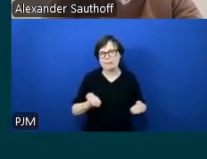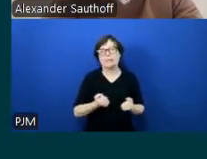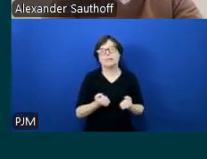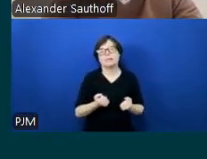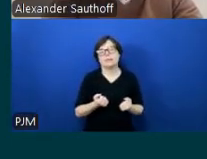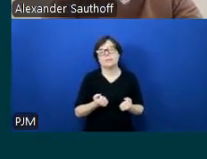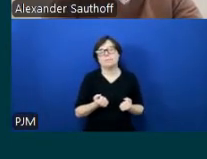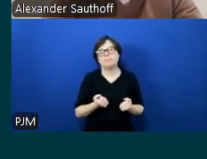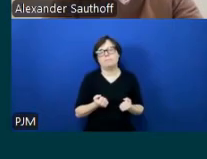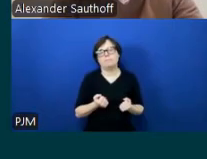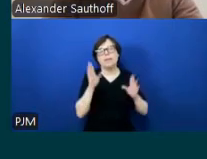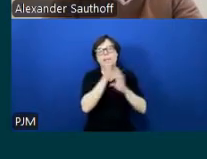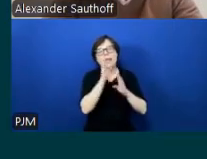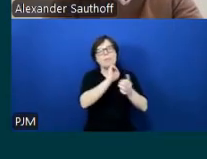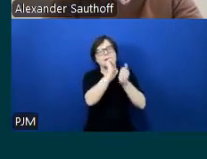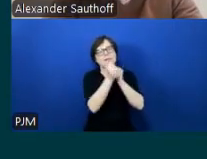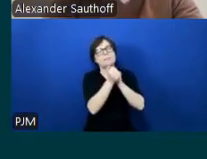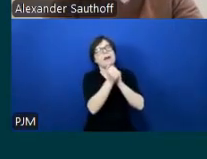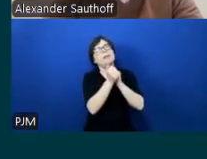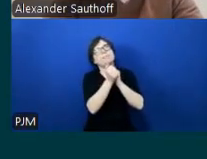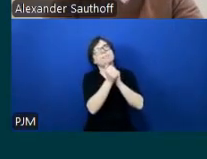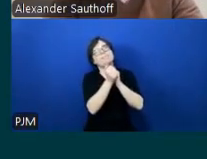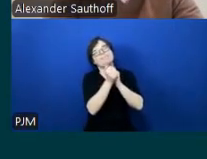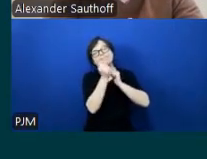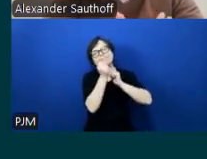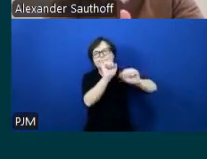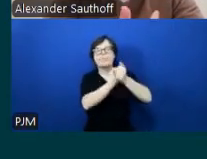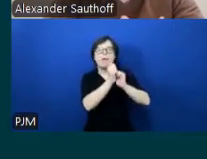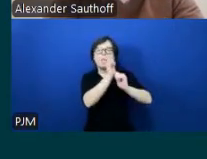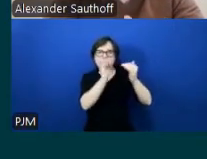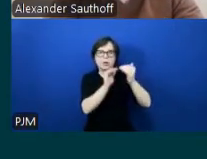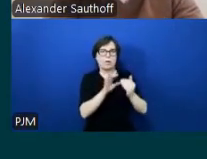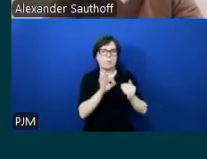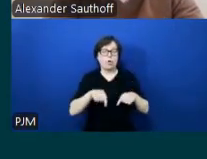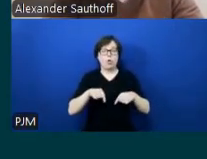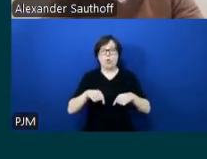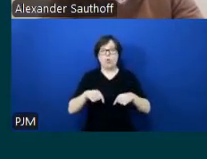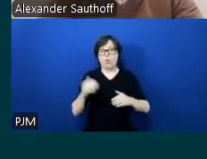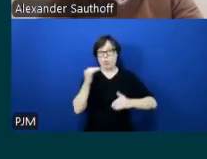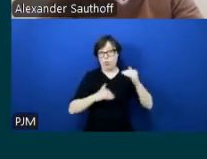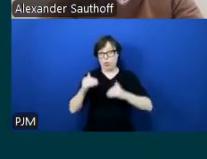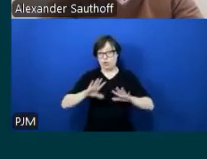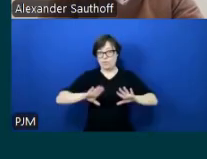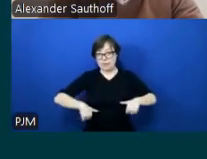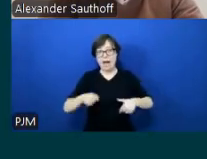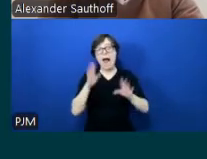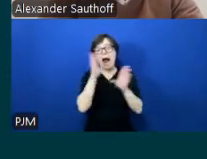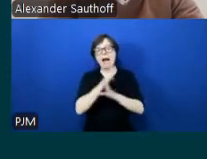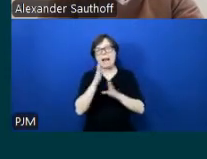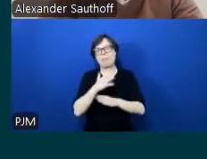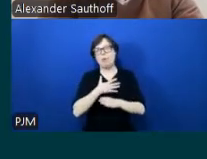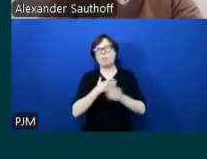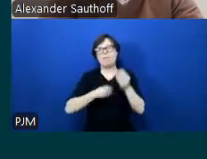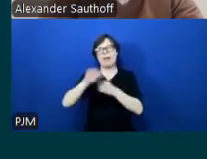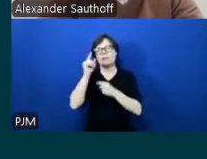climate. In fact, our climate will become, well, closer to that of the Balkans, as you can see in the